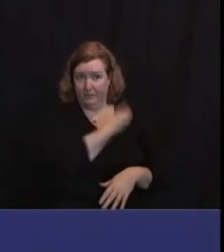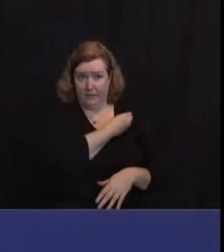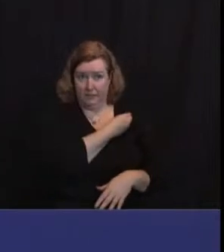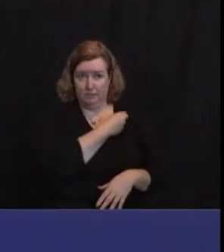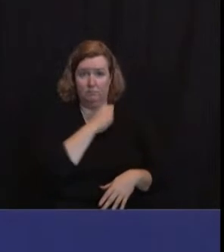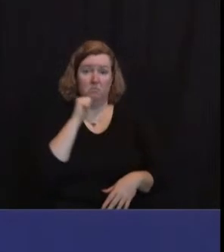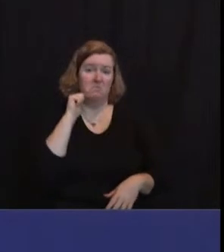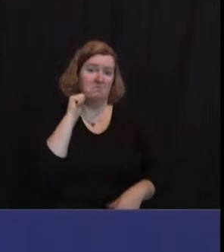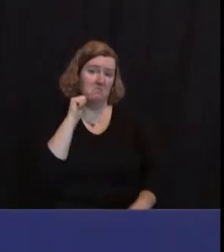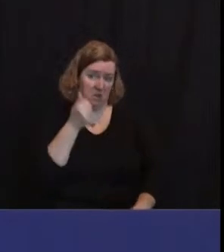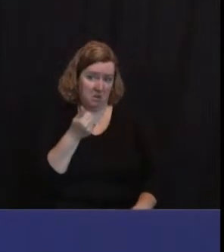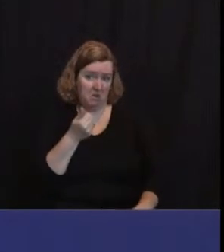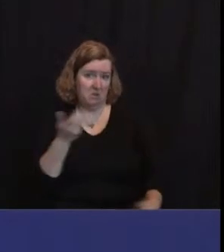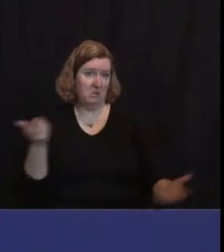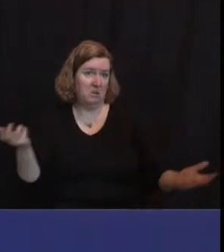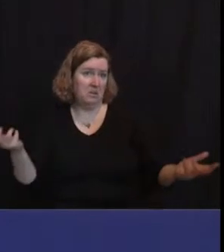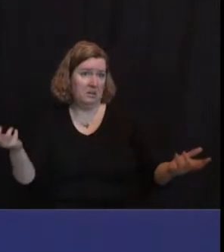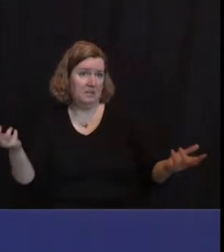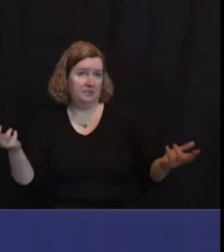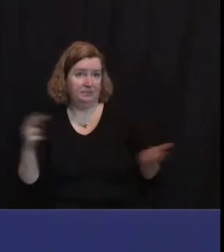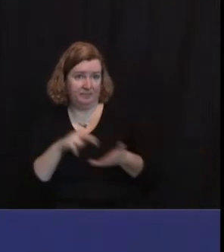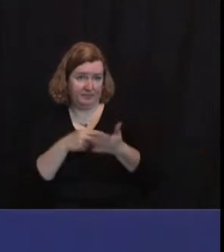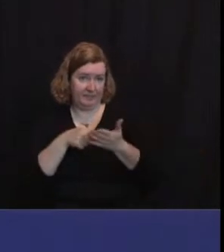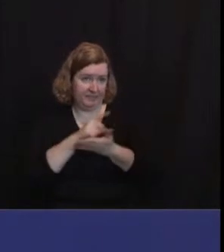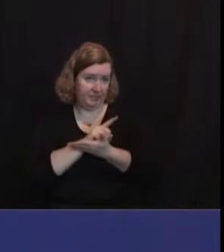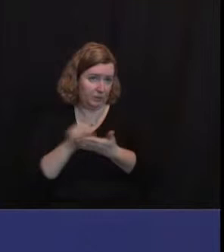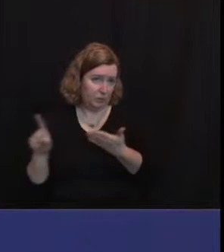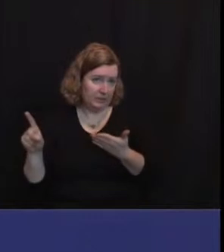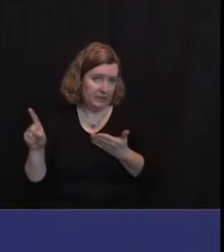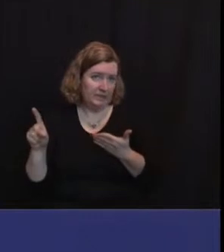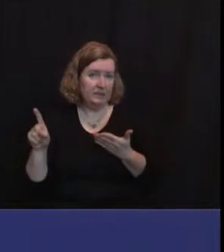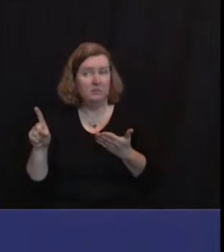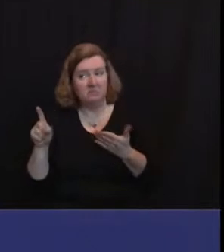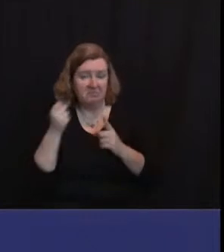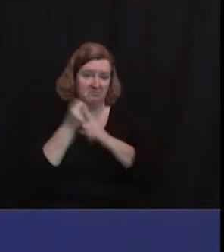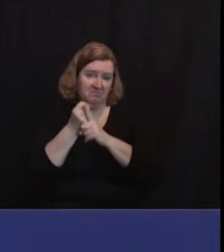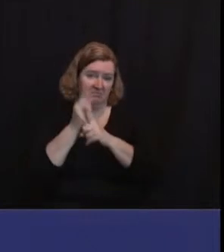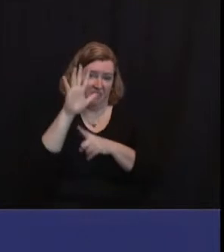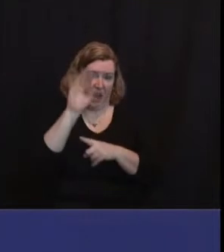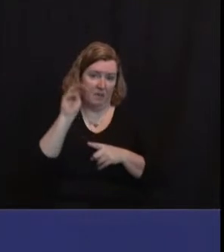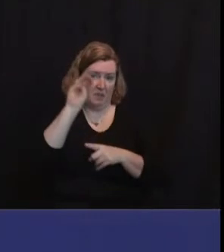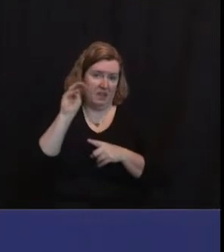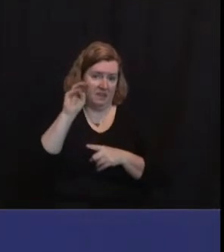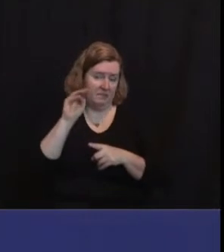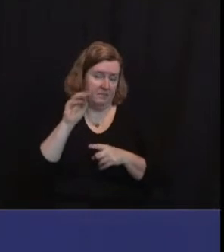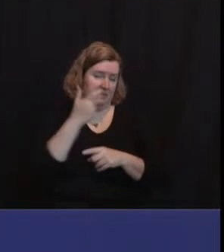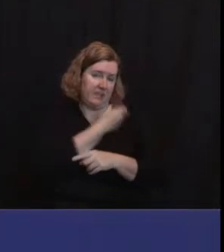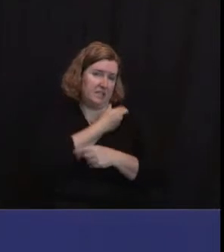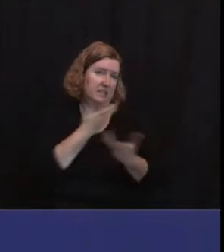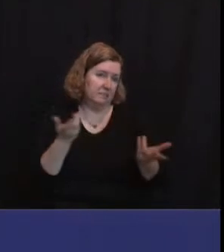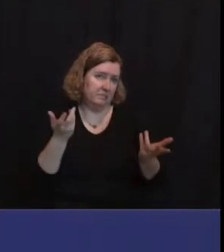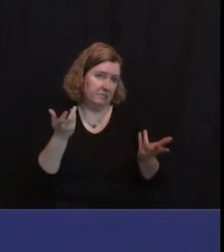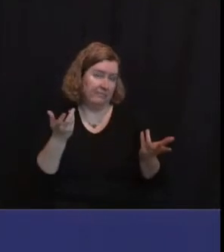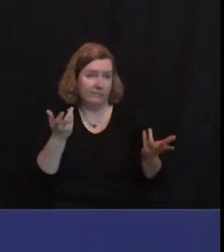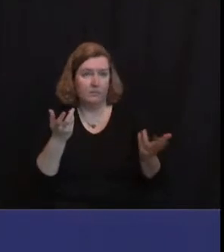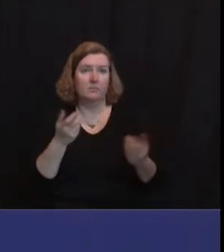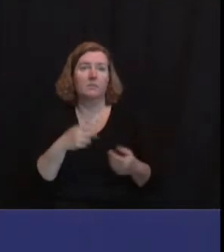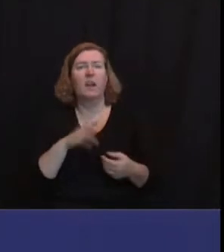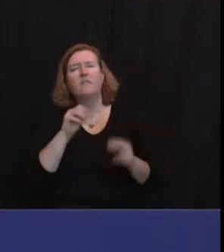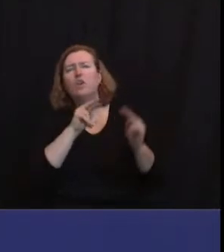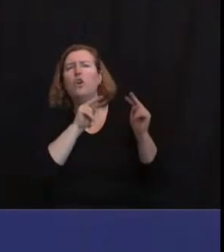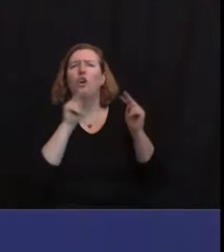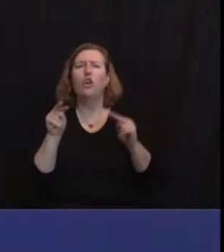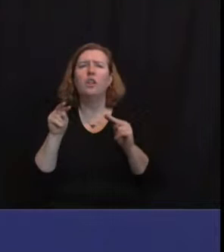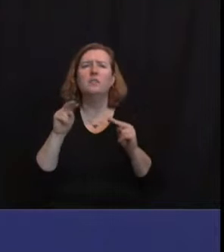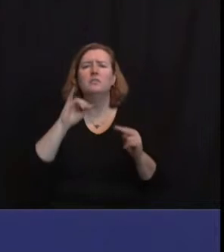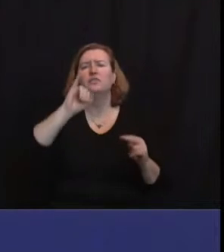the end of this week. I think depending on what you assess your balance between J&J supply in terms of